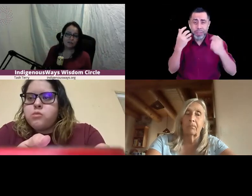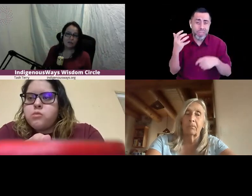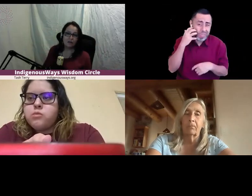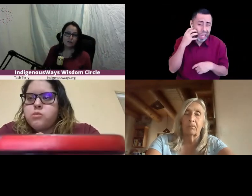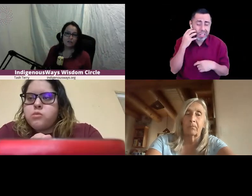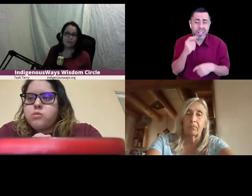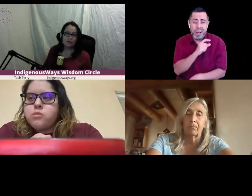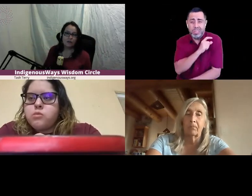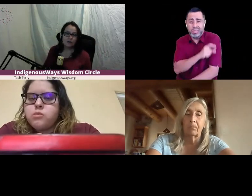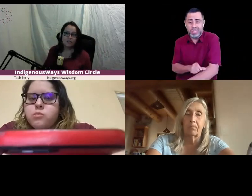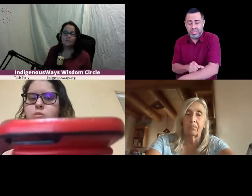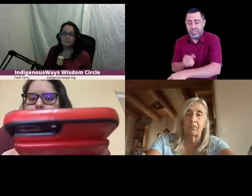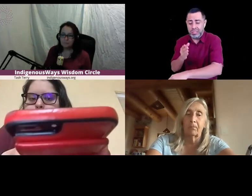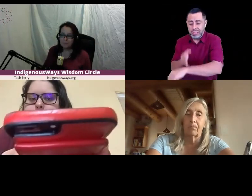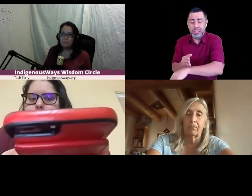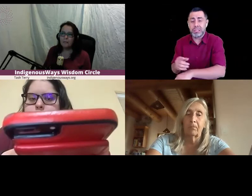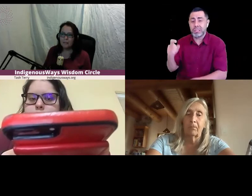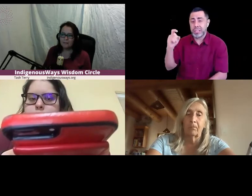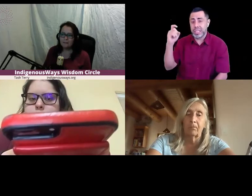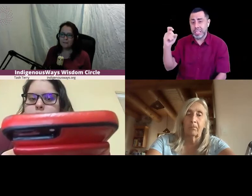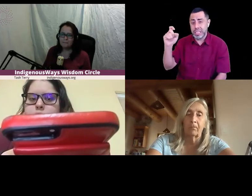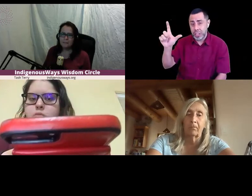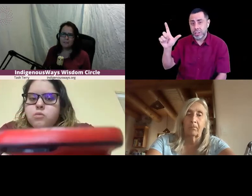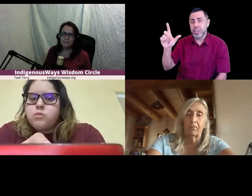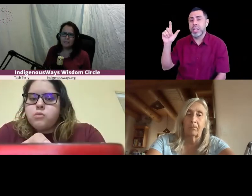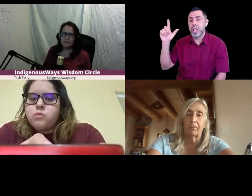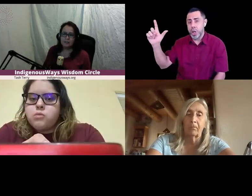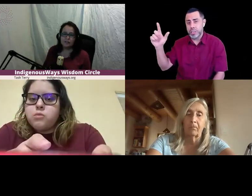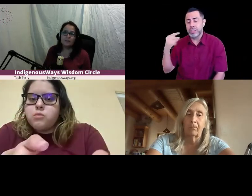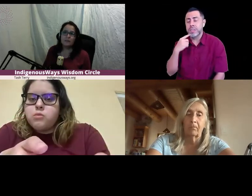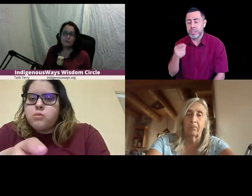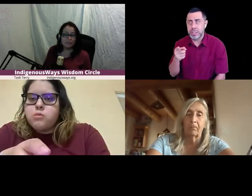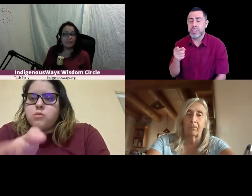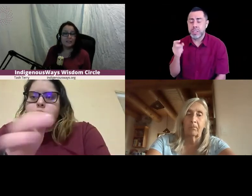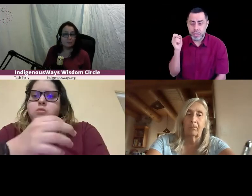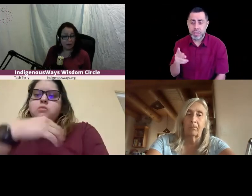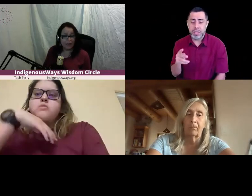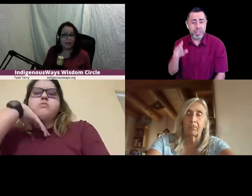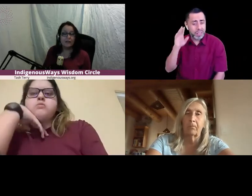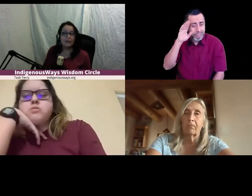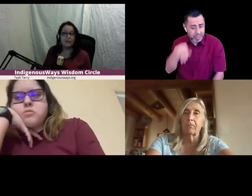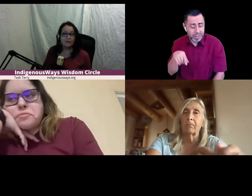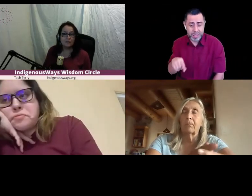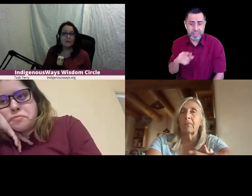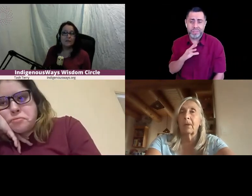extra large and large. And this has been a really nice break